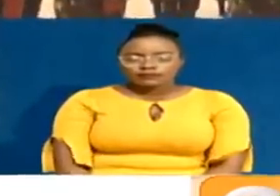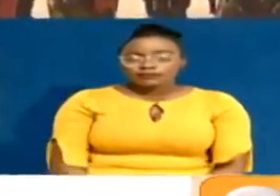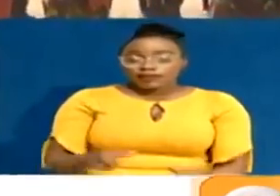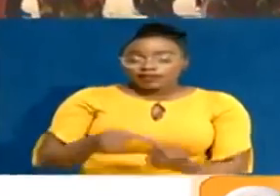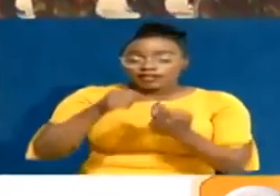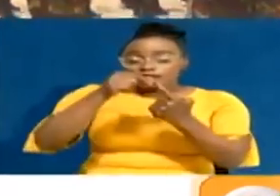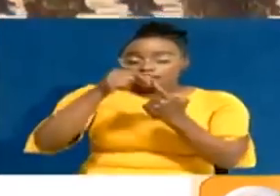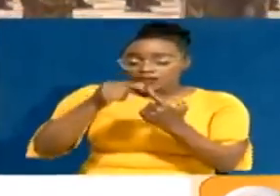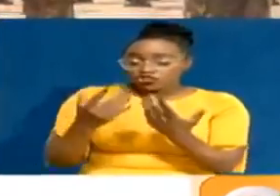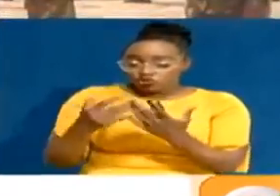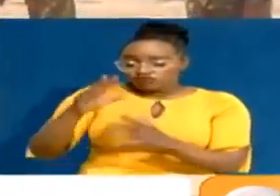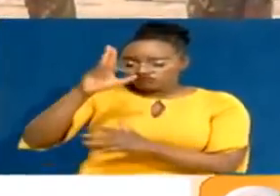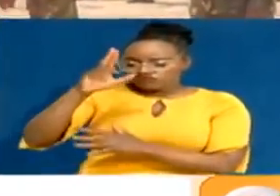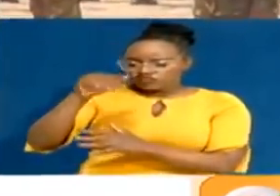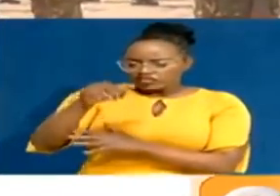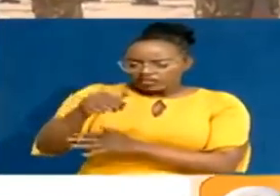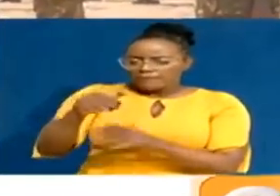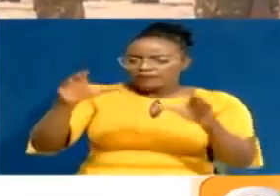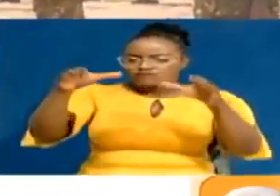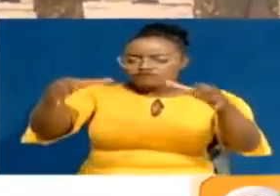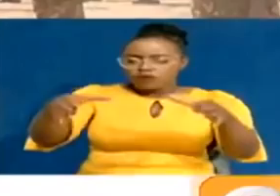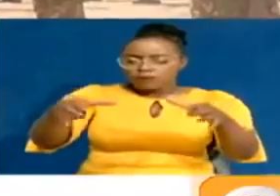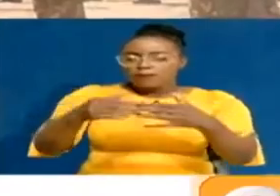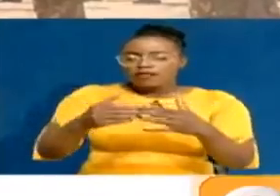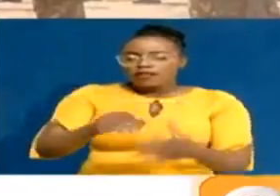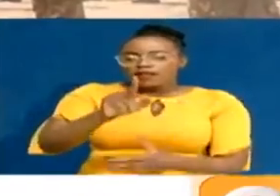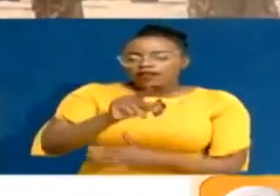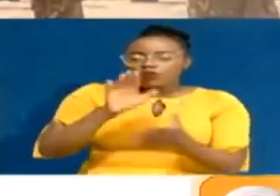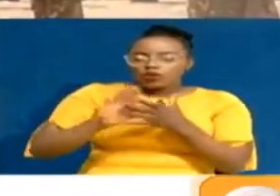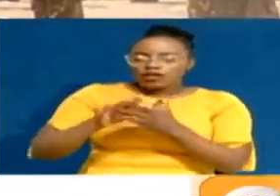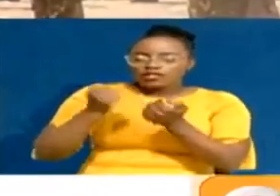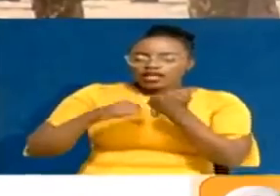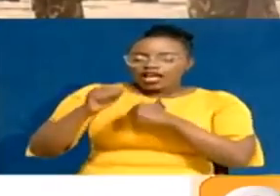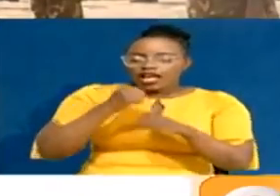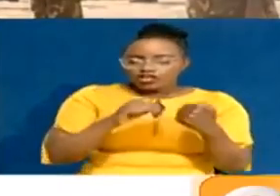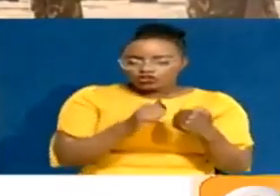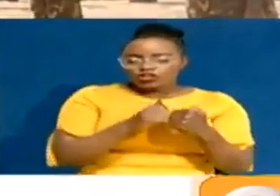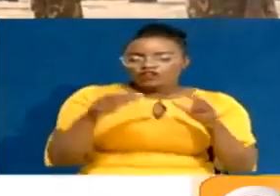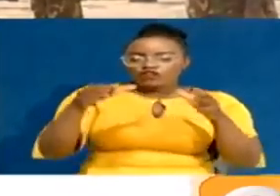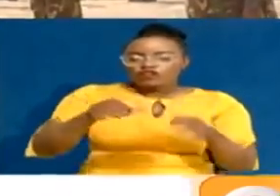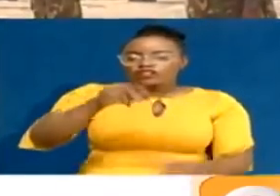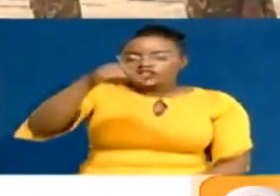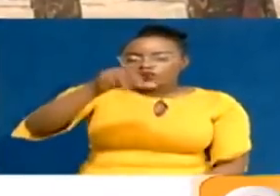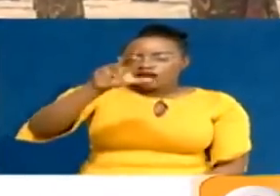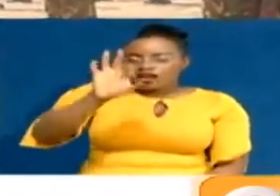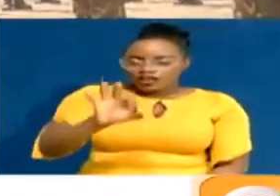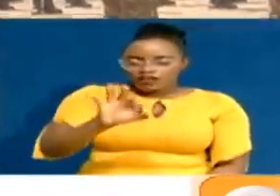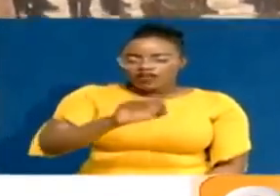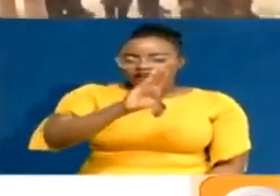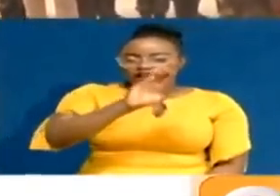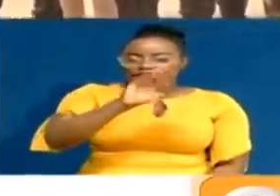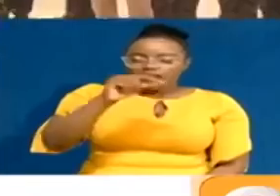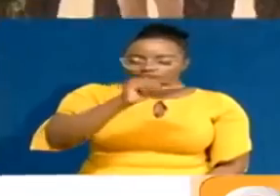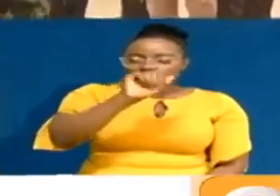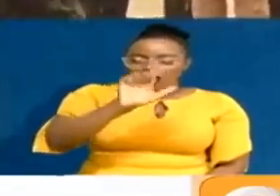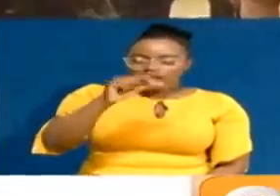In a special parade at the Embakasi Garrison, the commander of the Quick Reaction Force, QRF, Lieutenant Colonel Abdi Shunegal